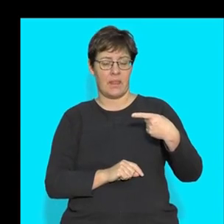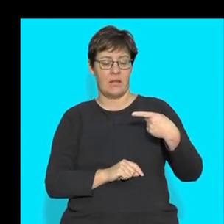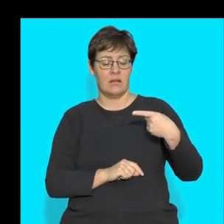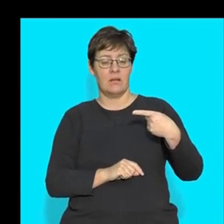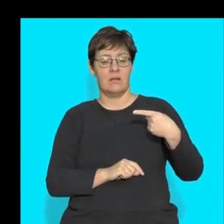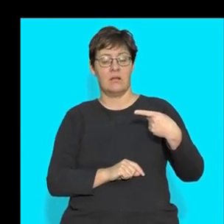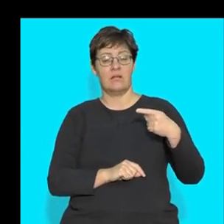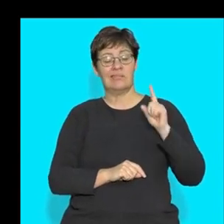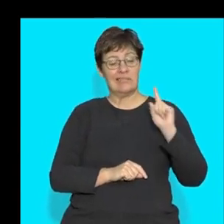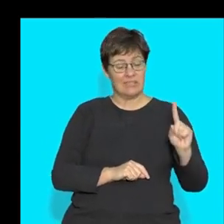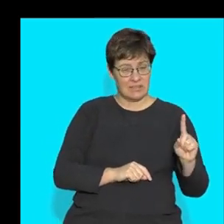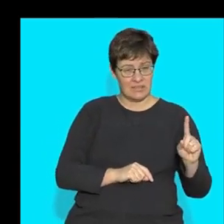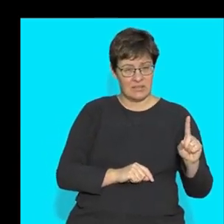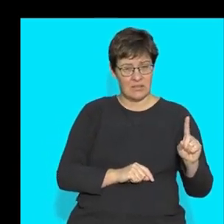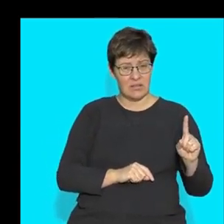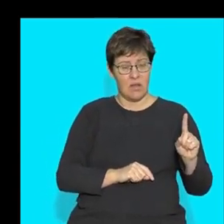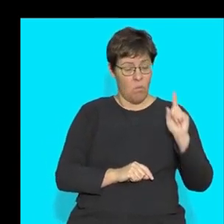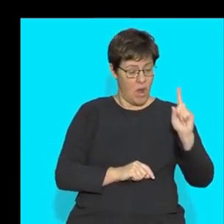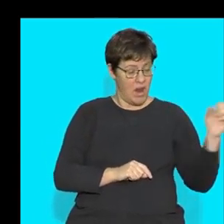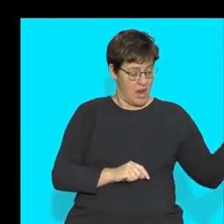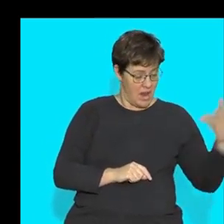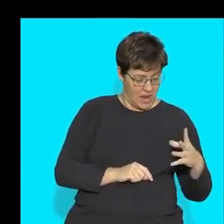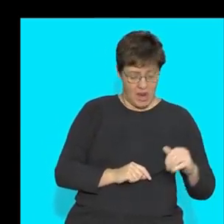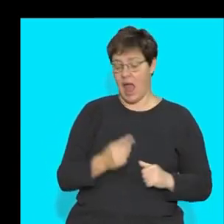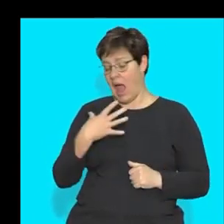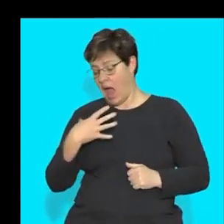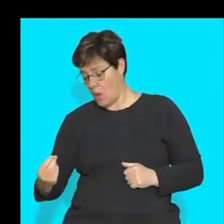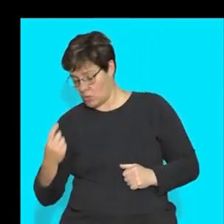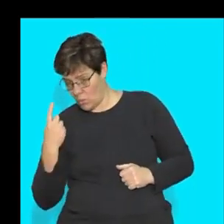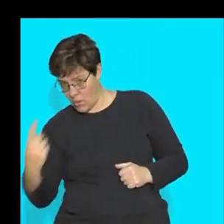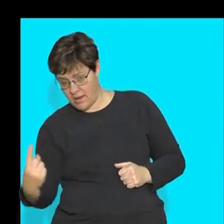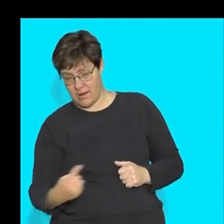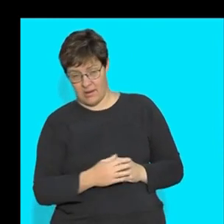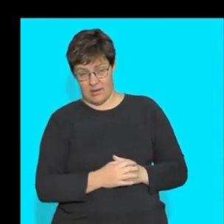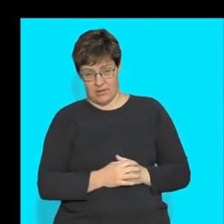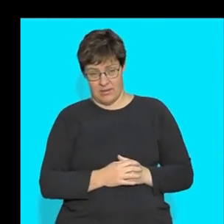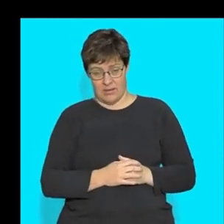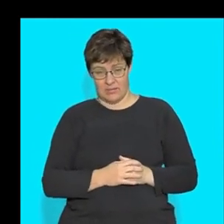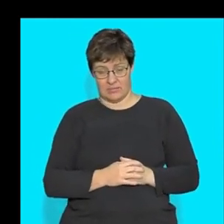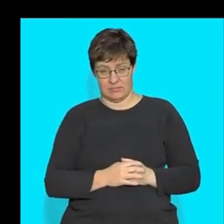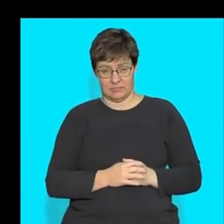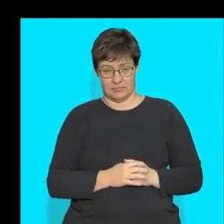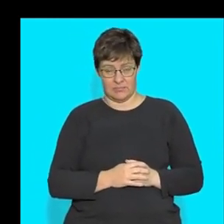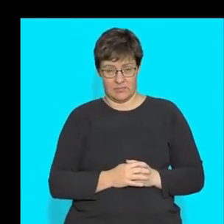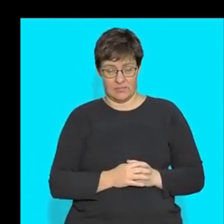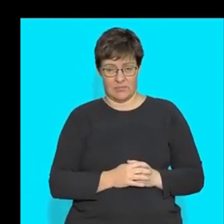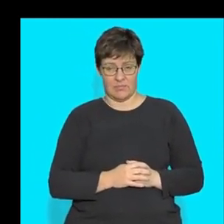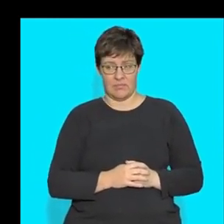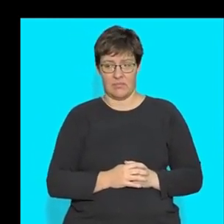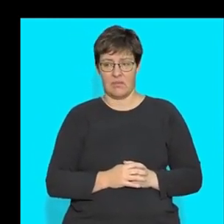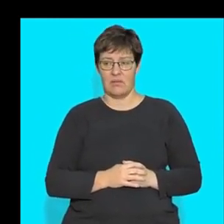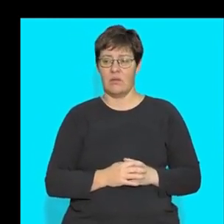must only have one output. So every input value will only have one output